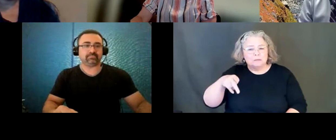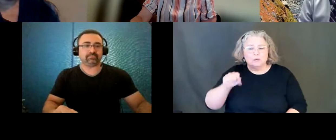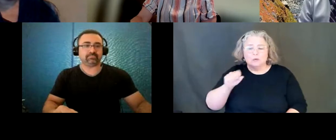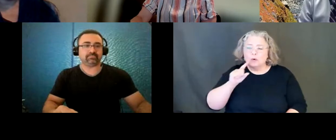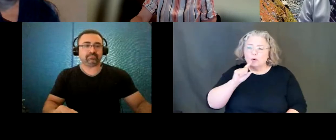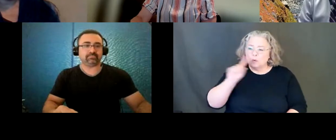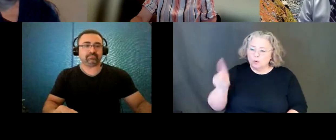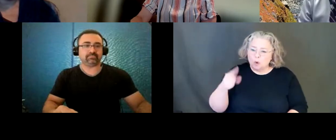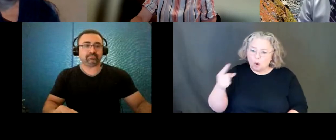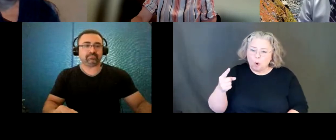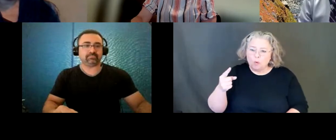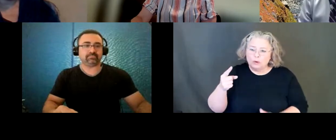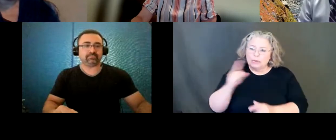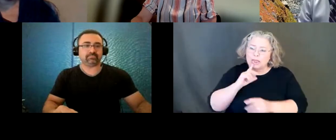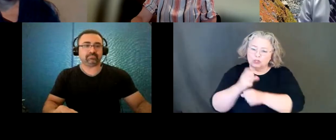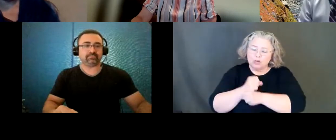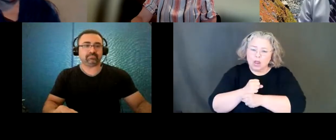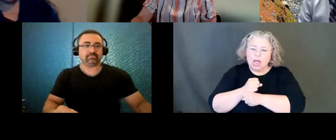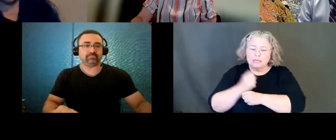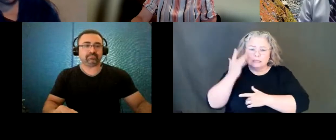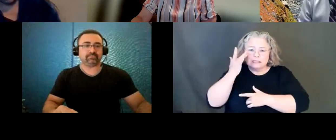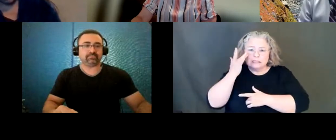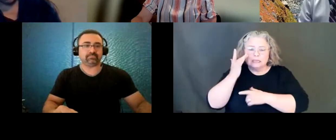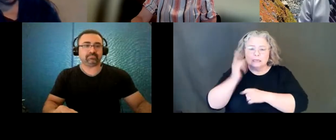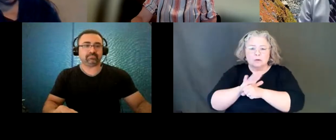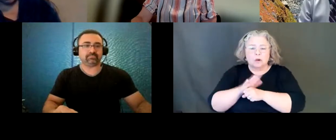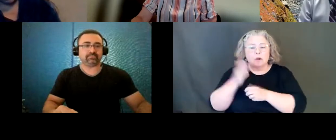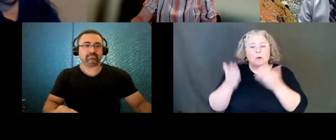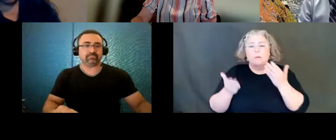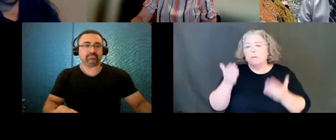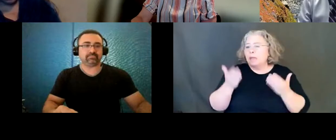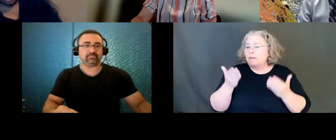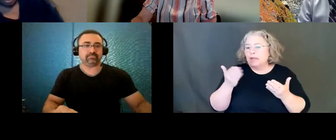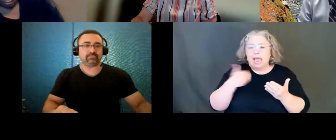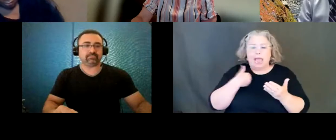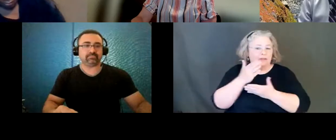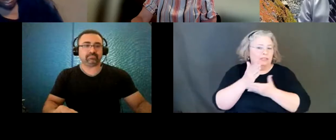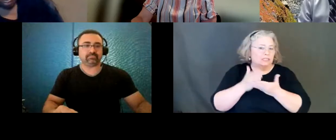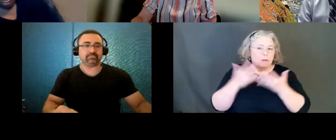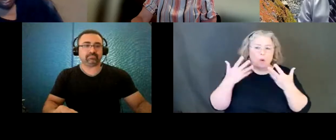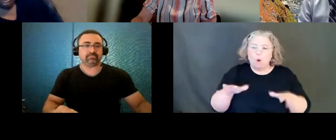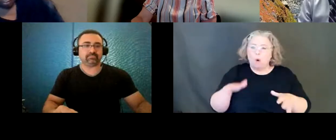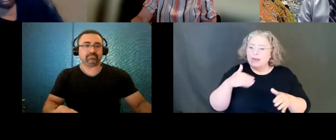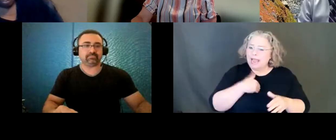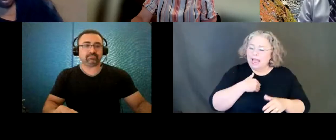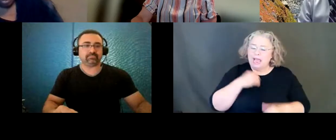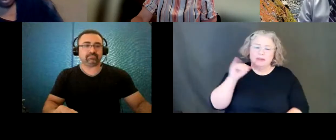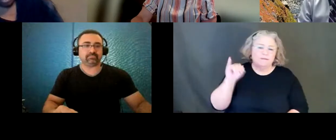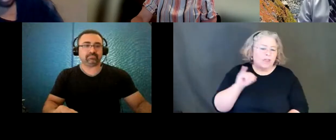were infected. There were probably asymptomatic infections involved, but none of the studies really looked for